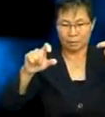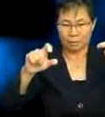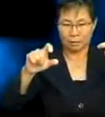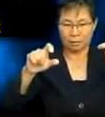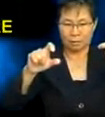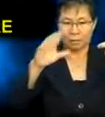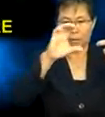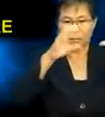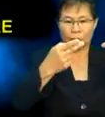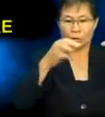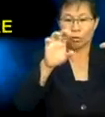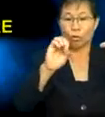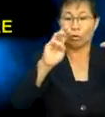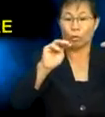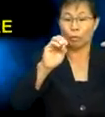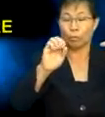the chromosphere,